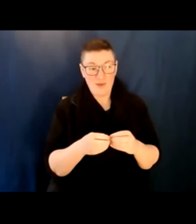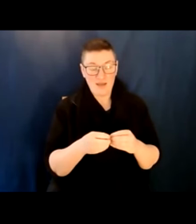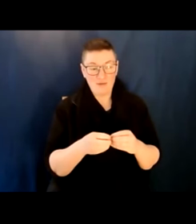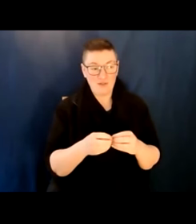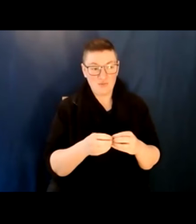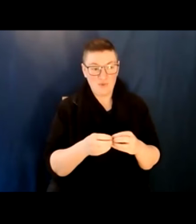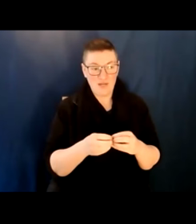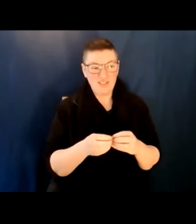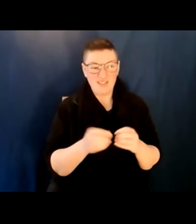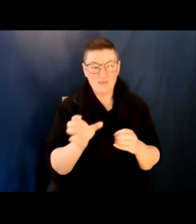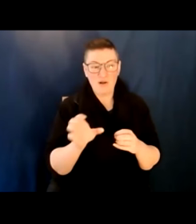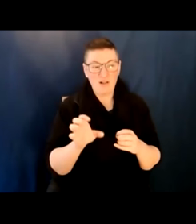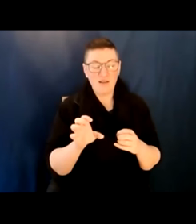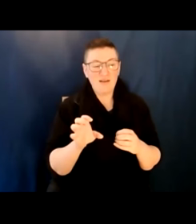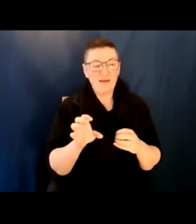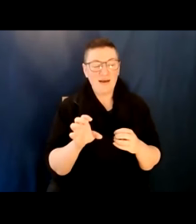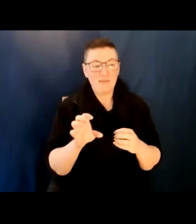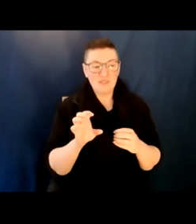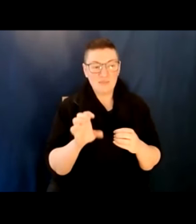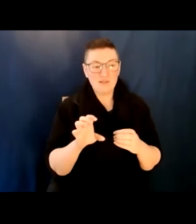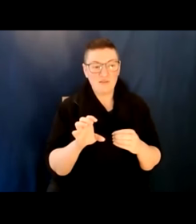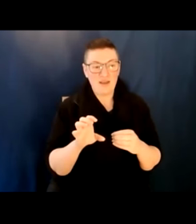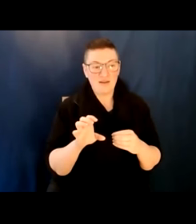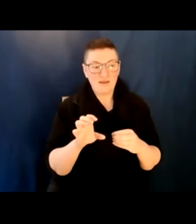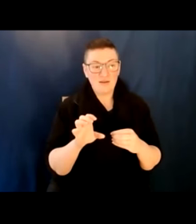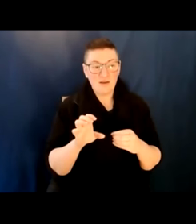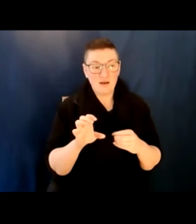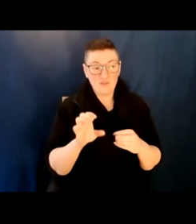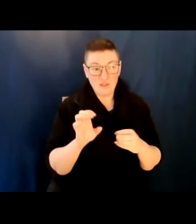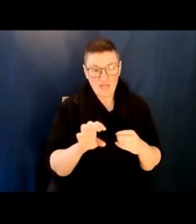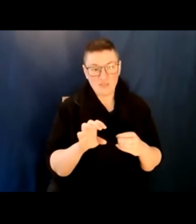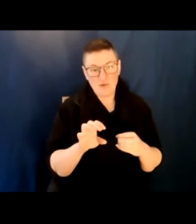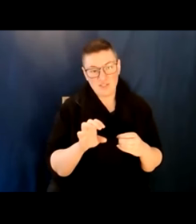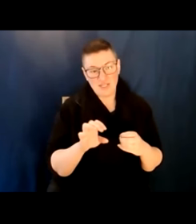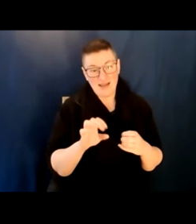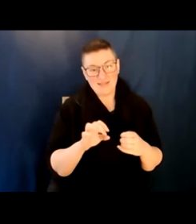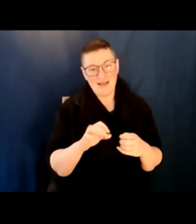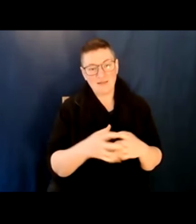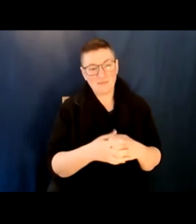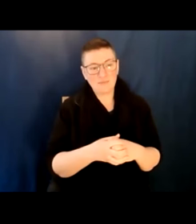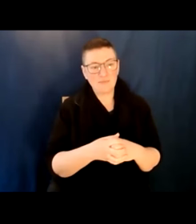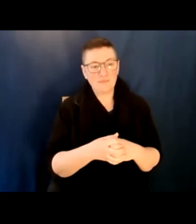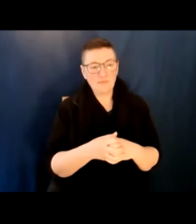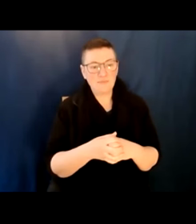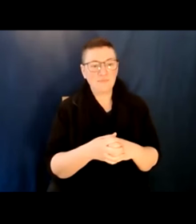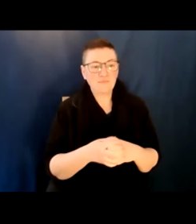at for my research, I just did a small survey of the location branch in ISL.